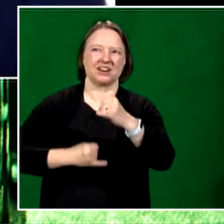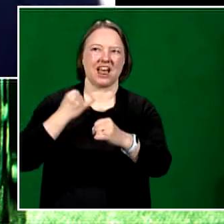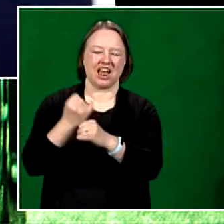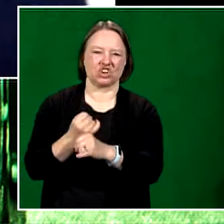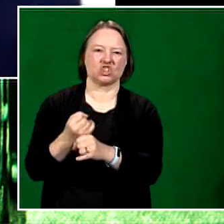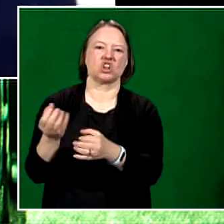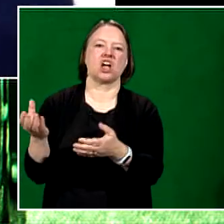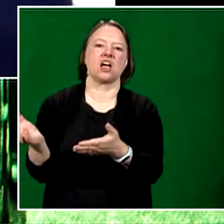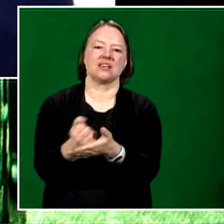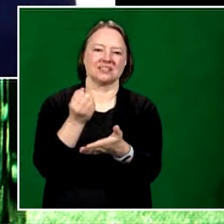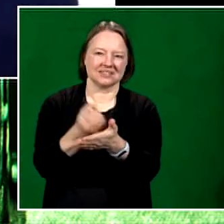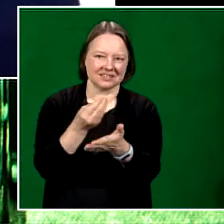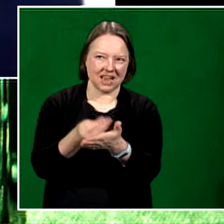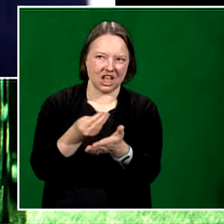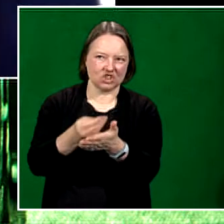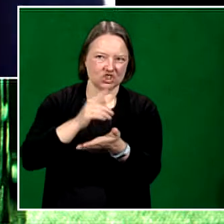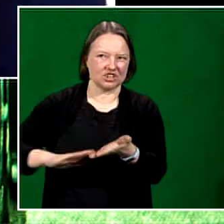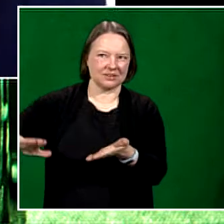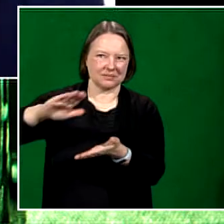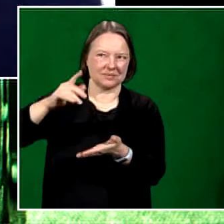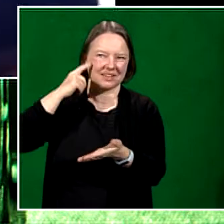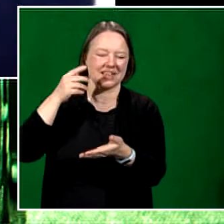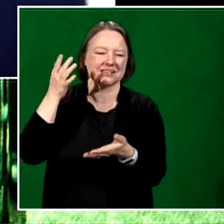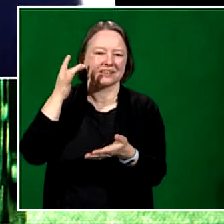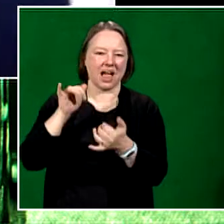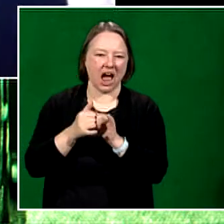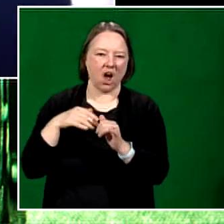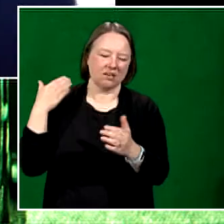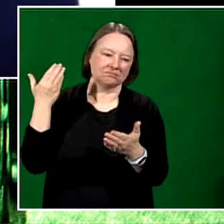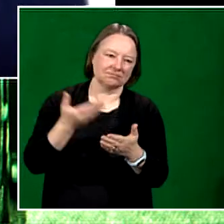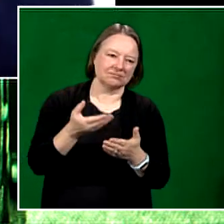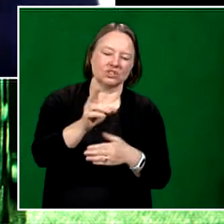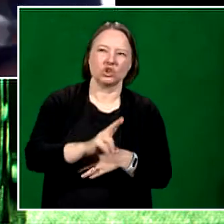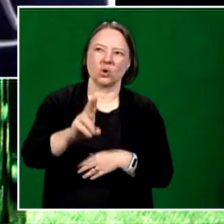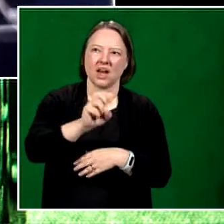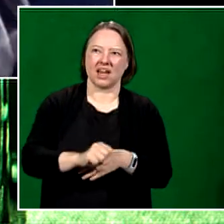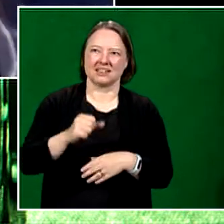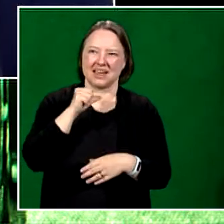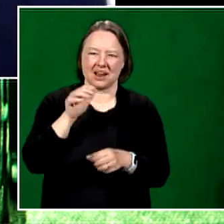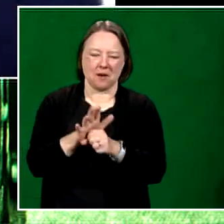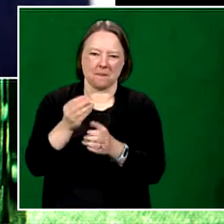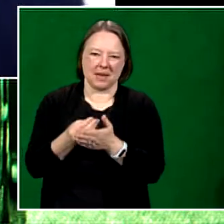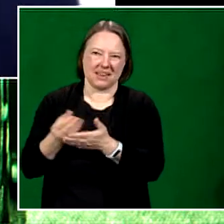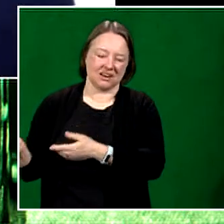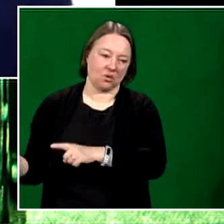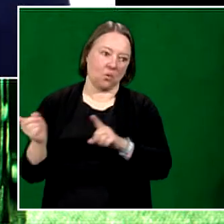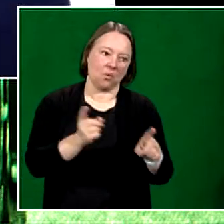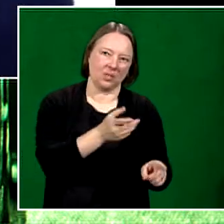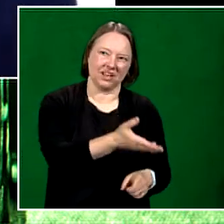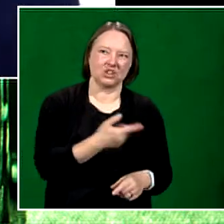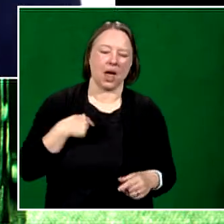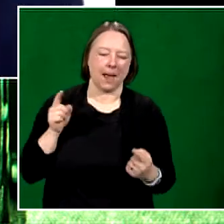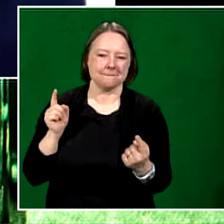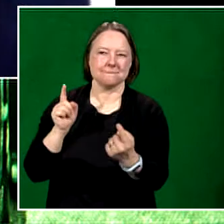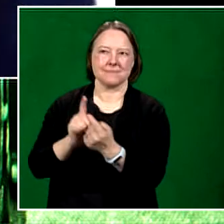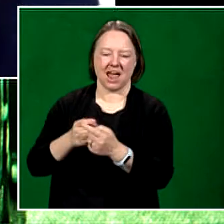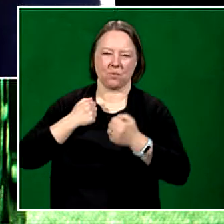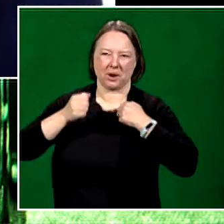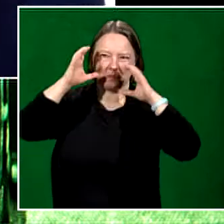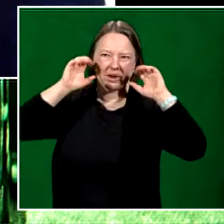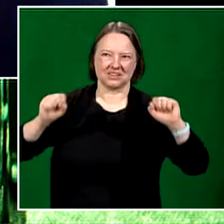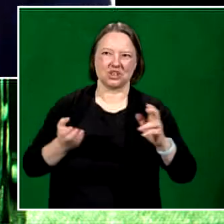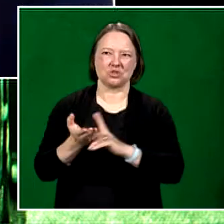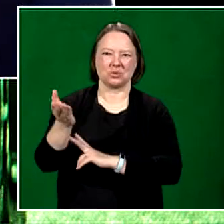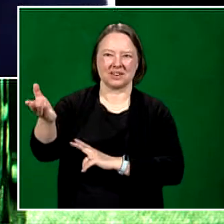scholarships, and that's how I ended in the United States. I didn't have money to take myself there as well, so I met him through